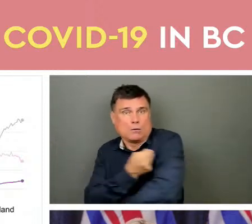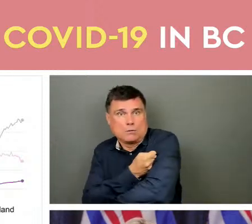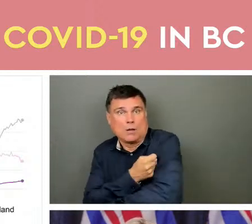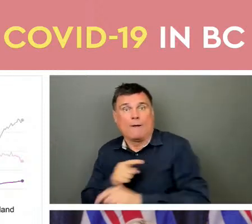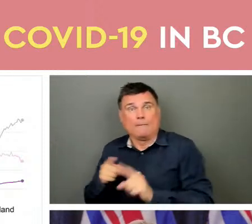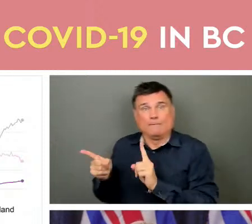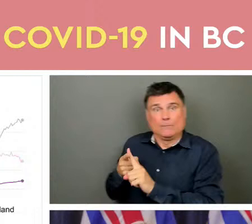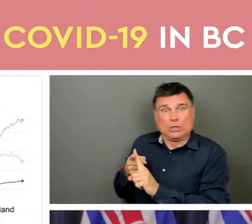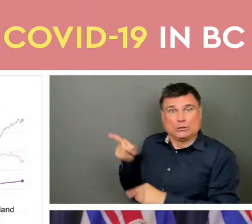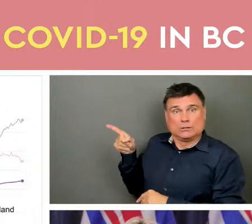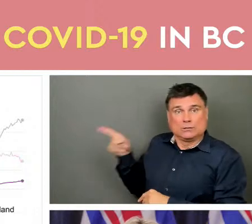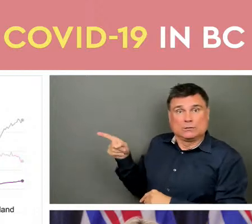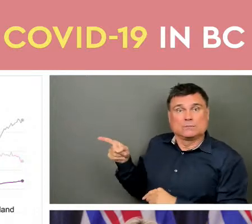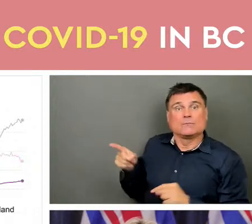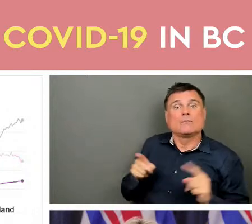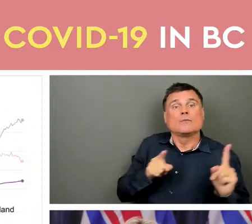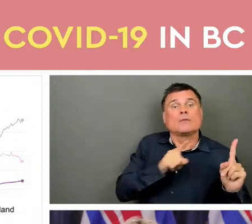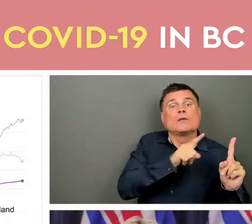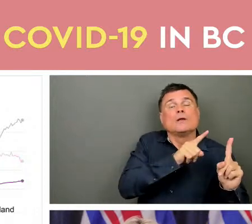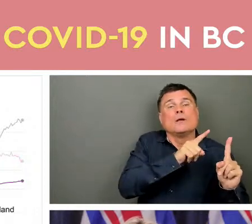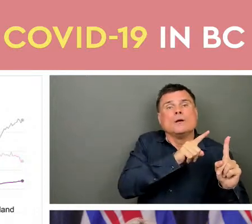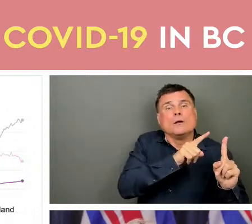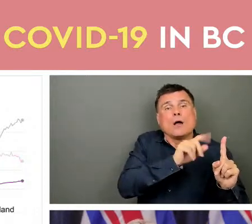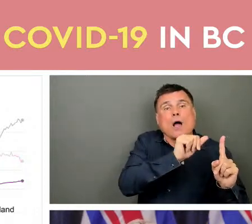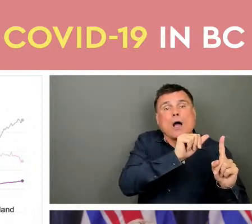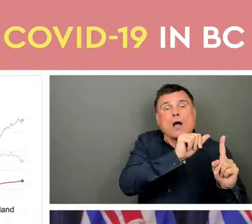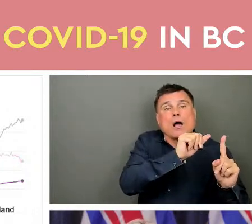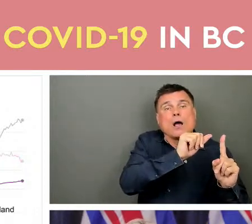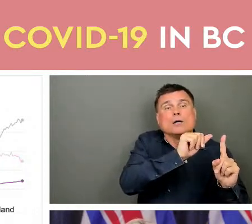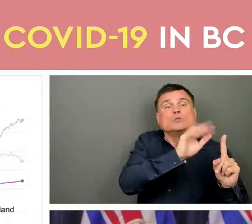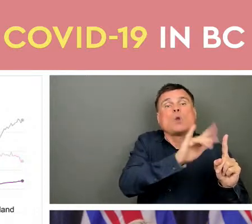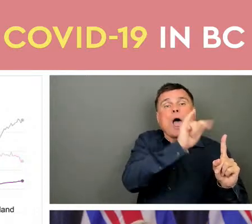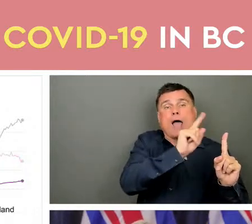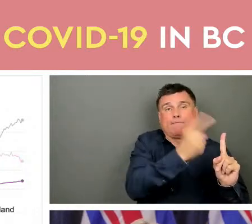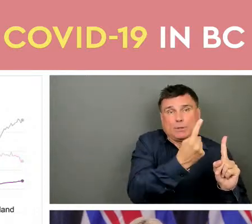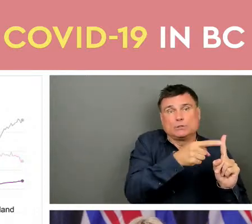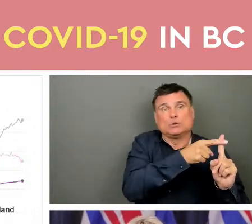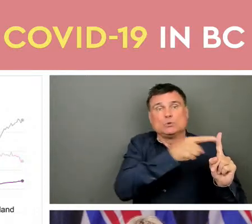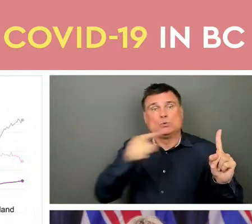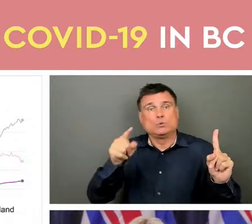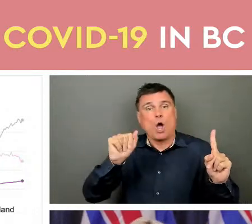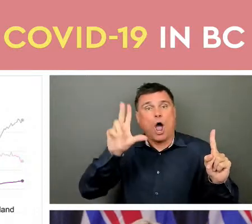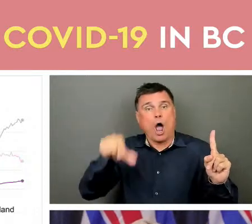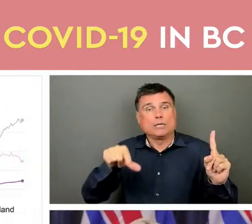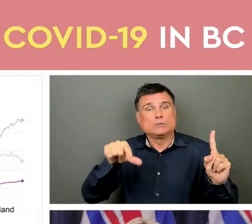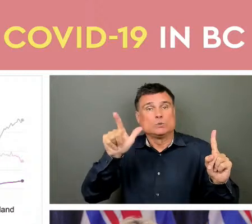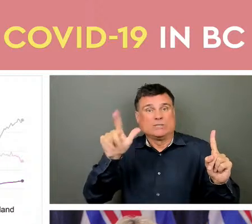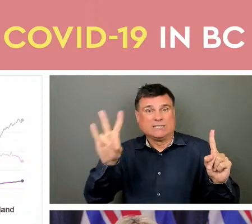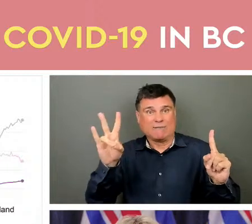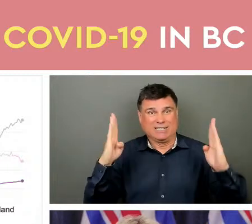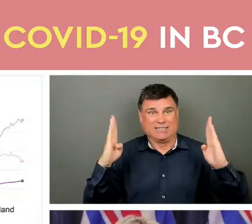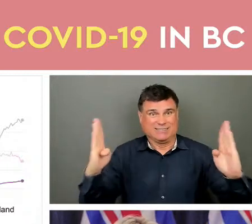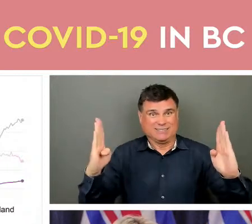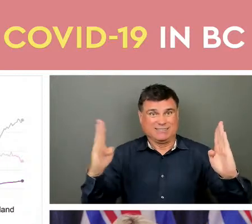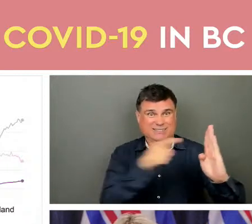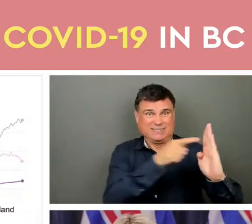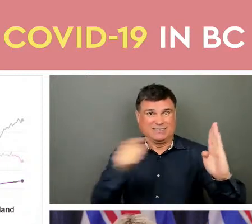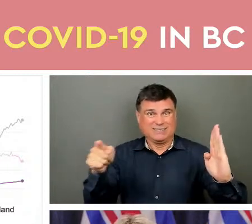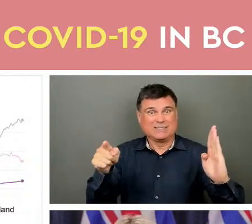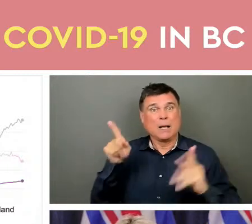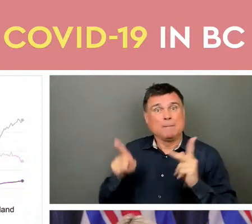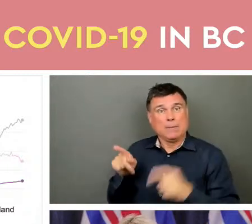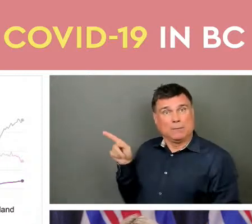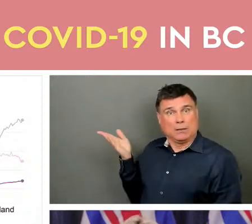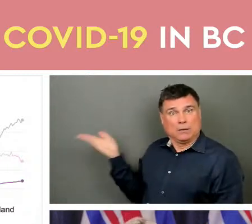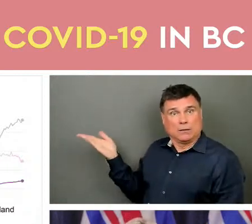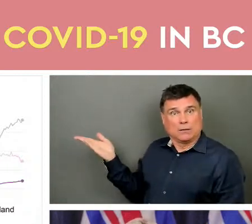the board is that case rates by amongst those who are unvaccinated, and this is crude, so we're not